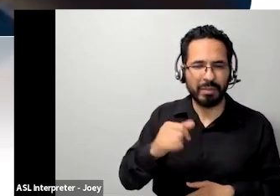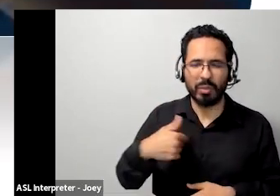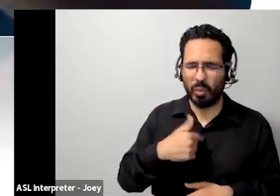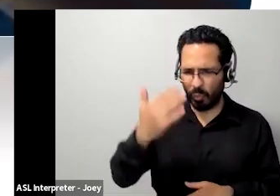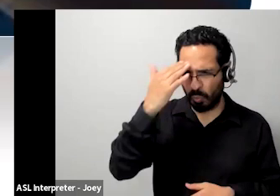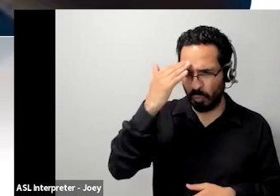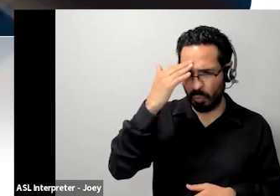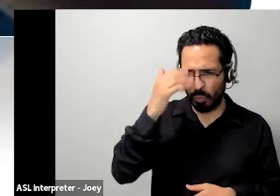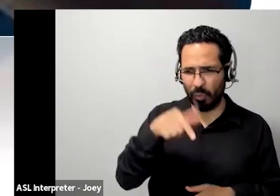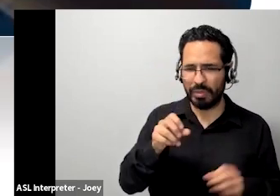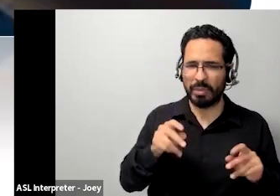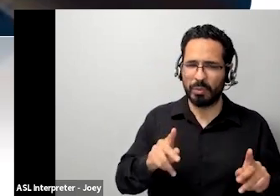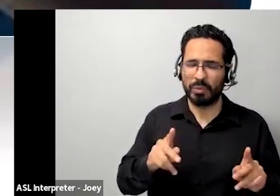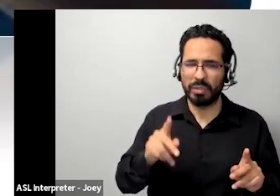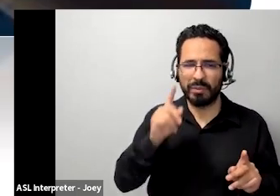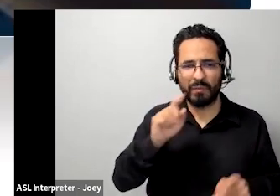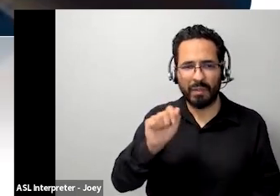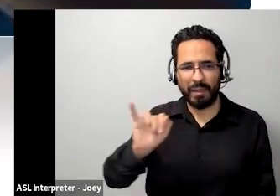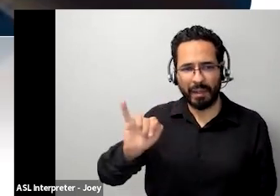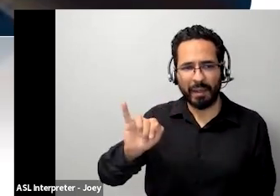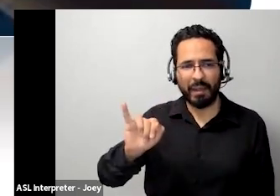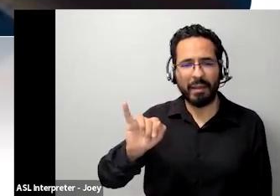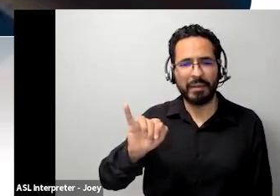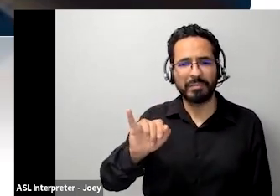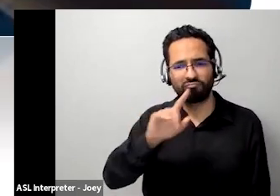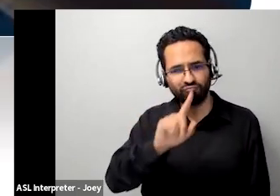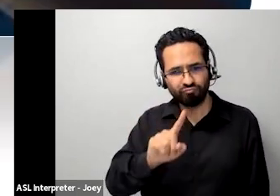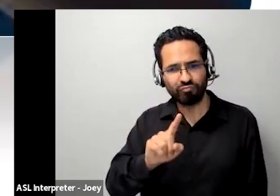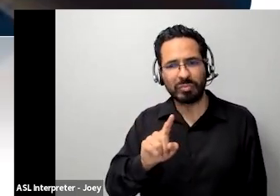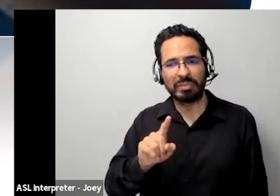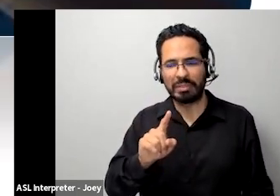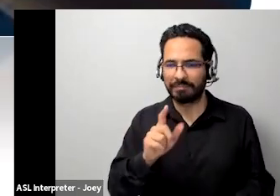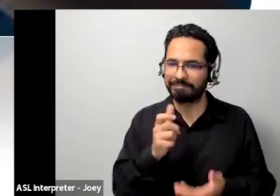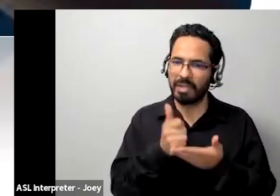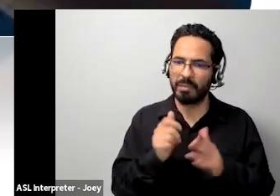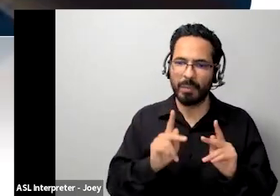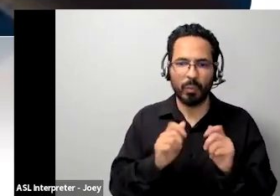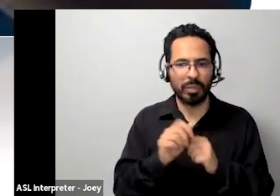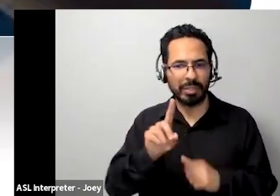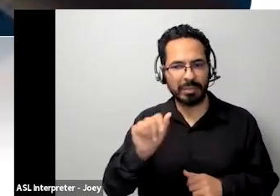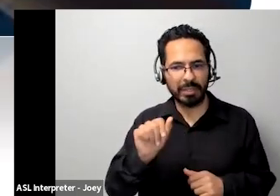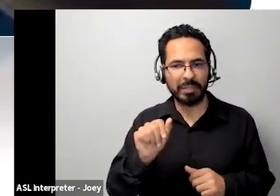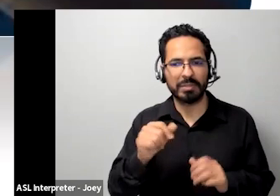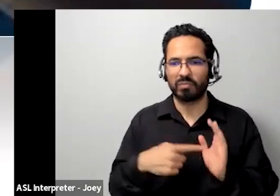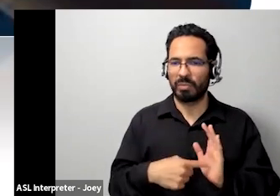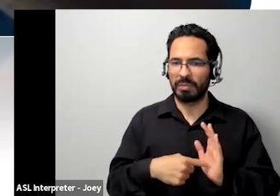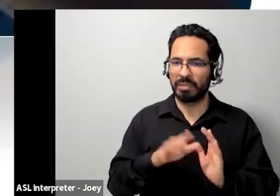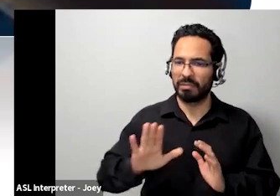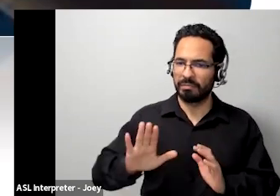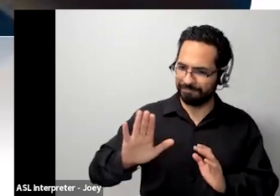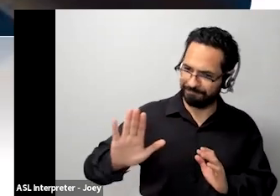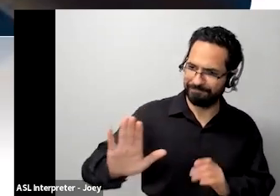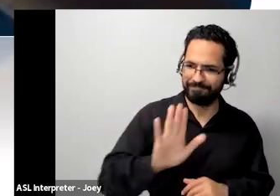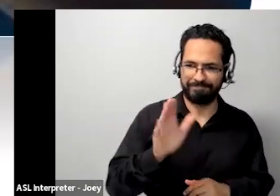is an opportunity for AI to really help people with disabilities represent their true, authentic